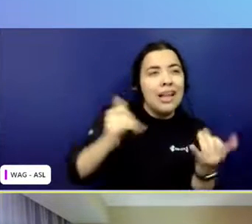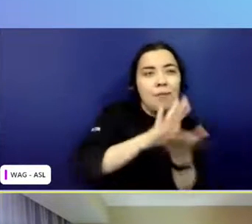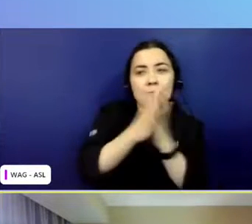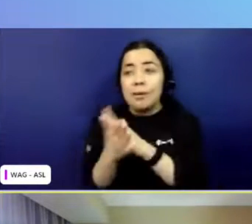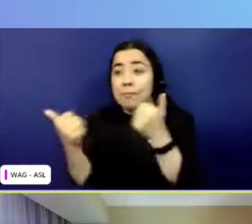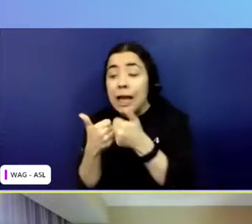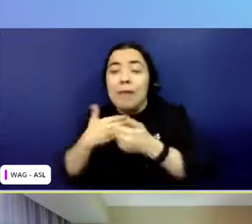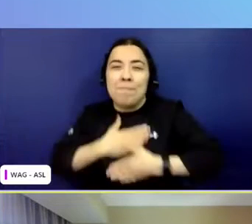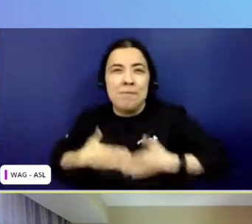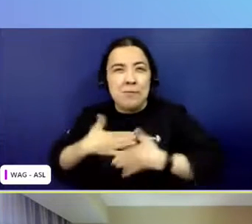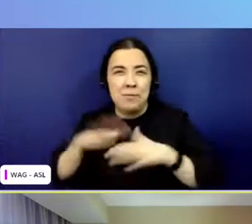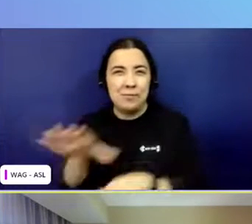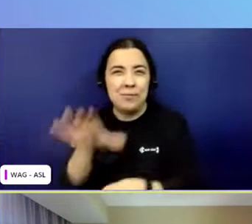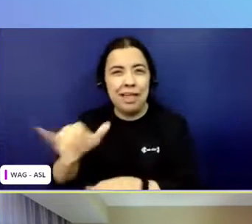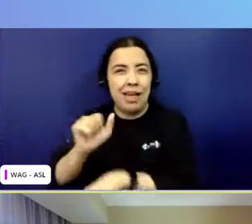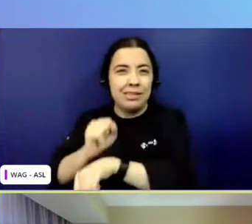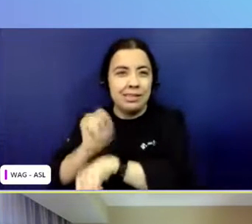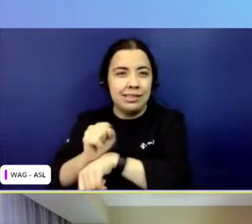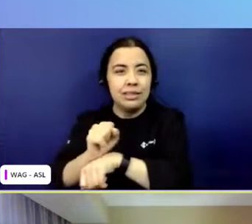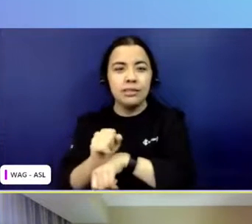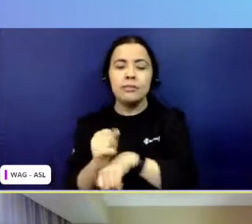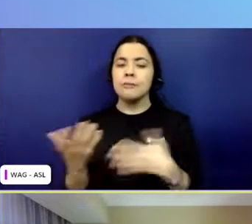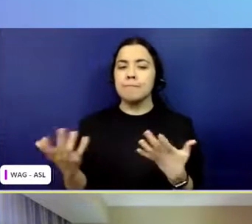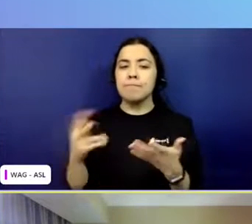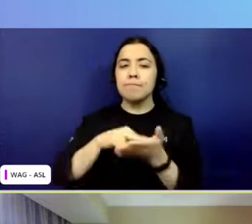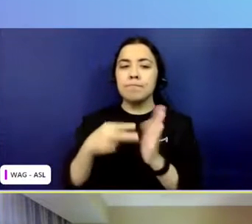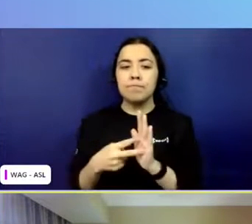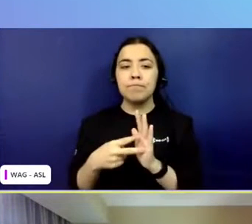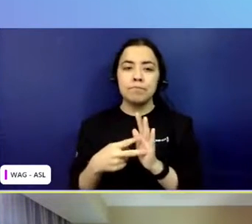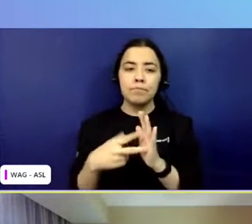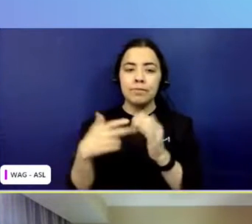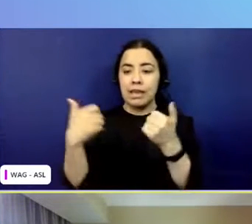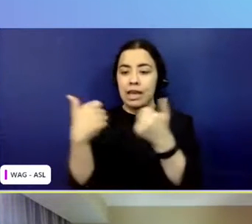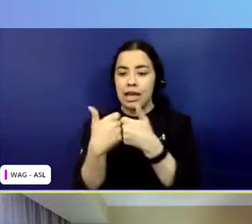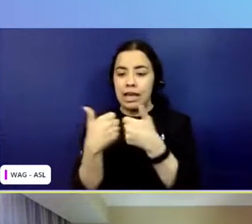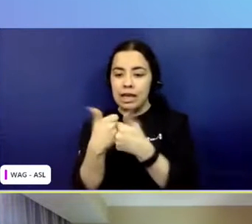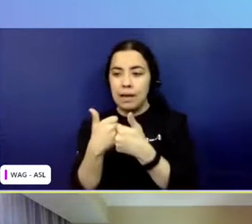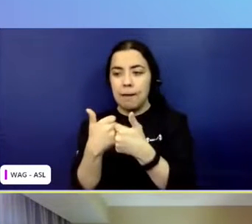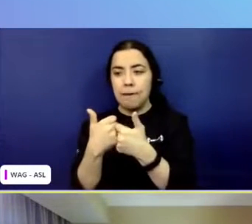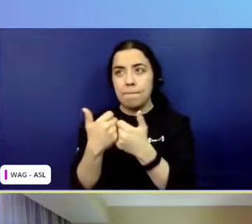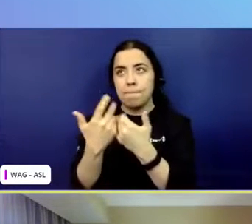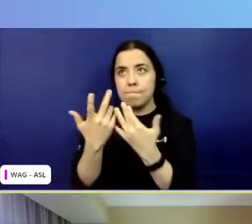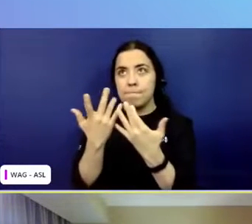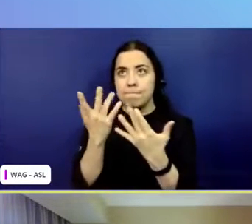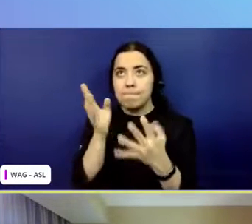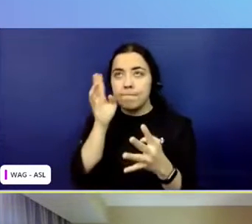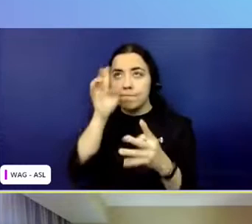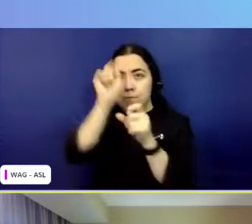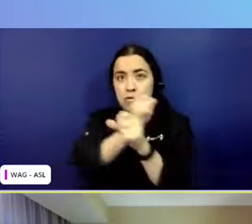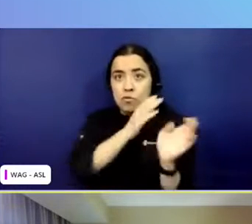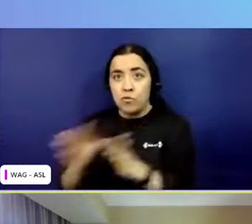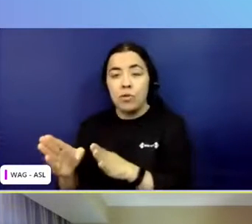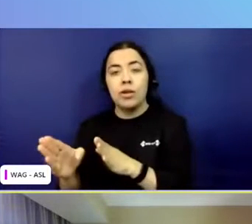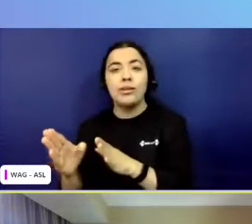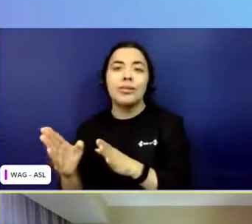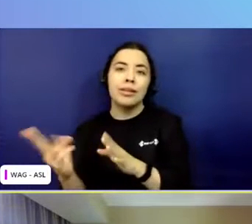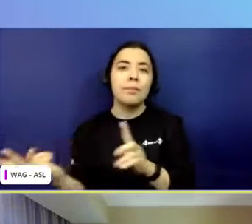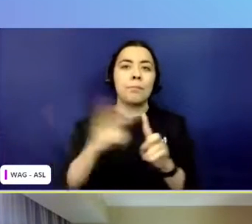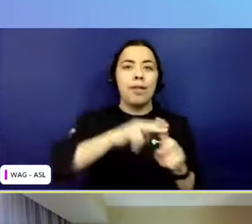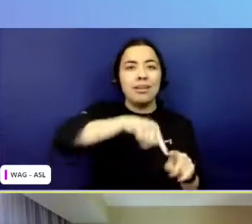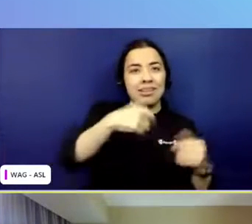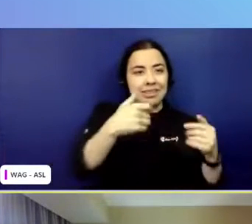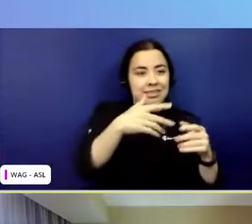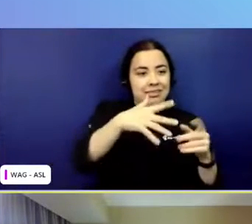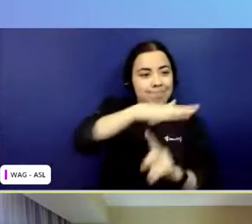gamification? It is the technique of applying game mechanics to a non-gaming environment, such as training